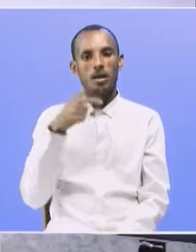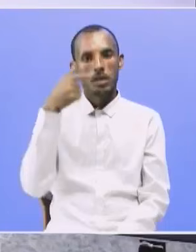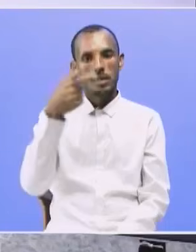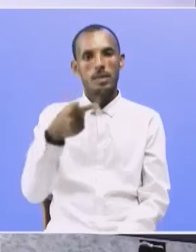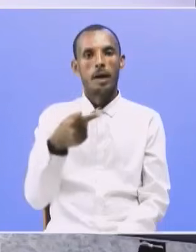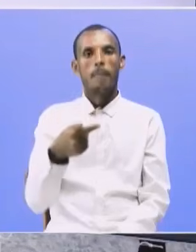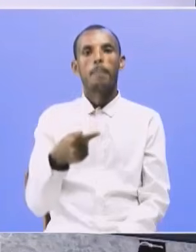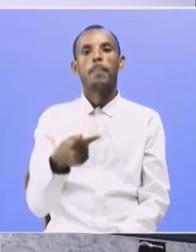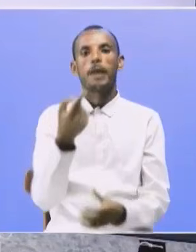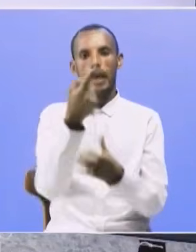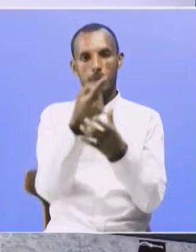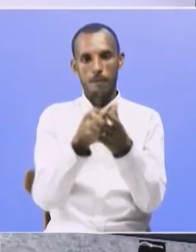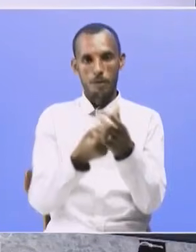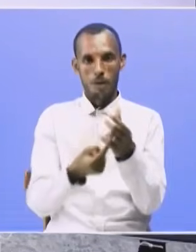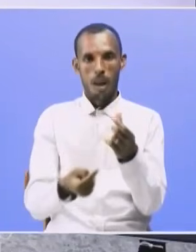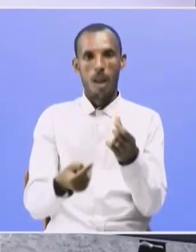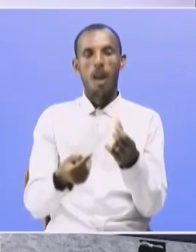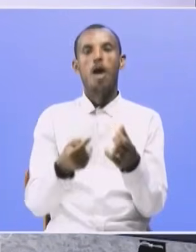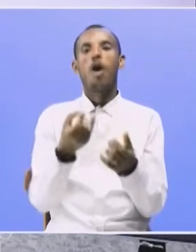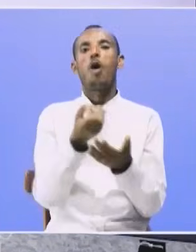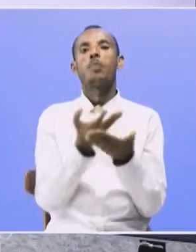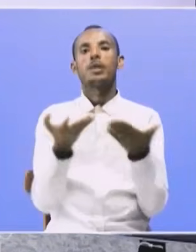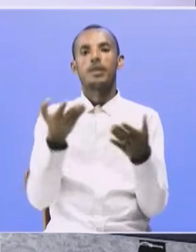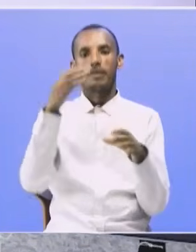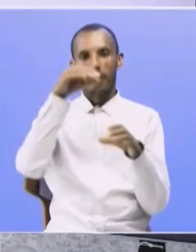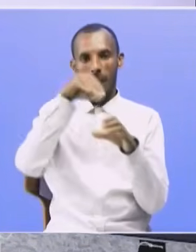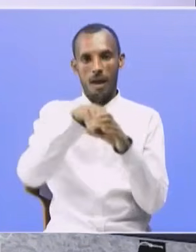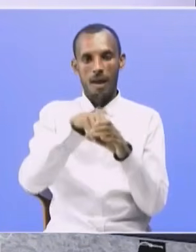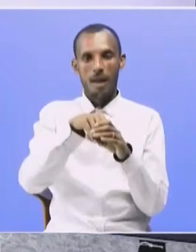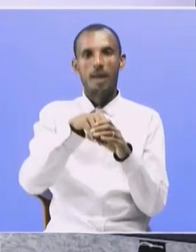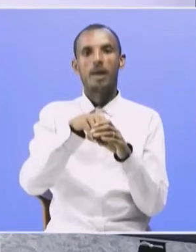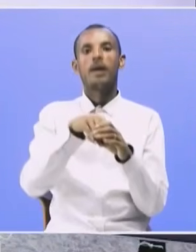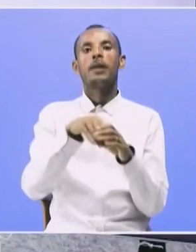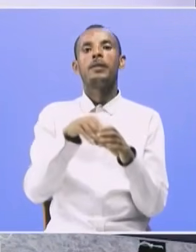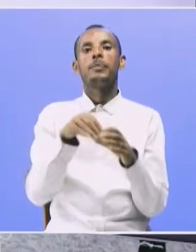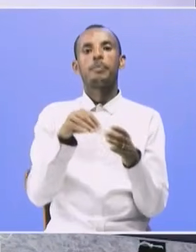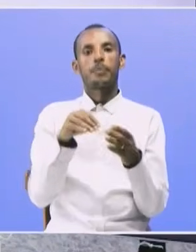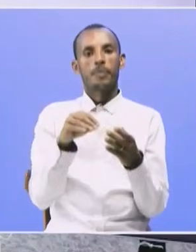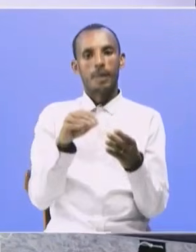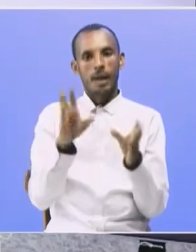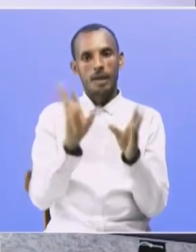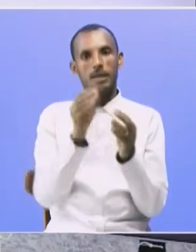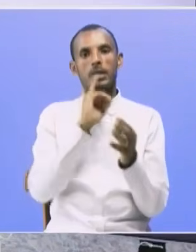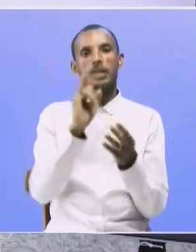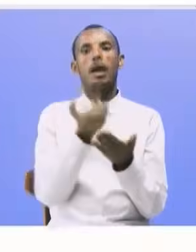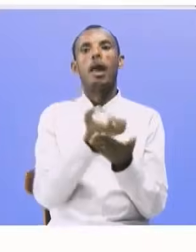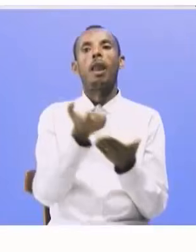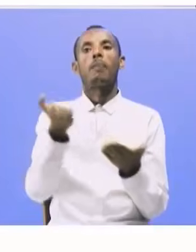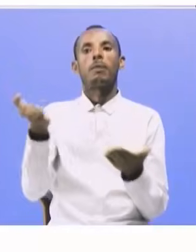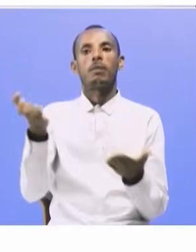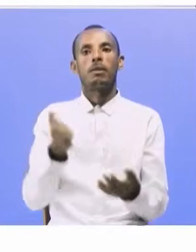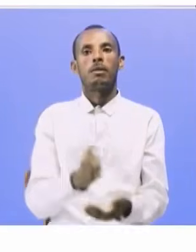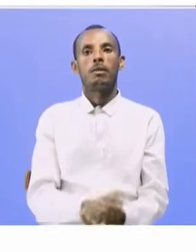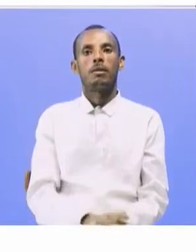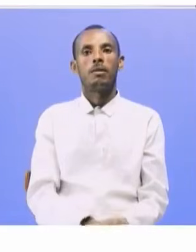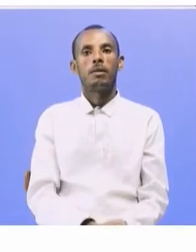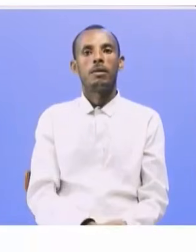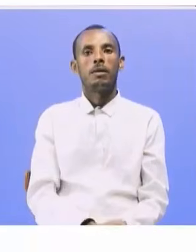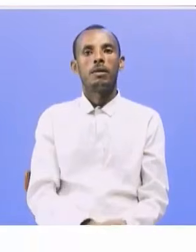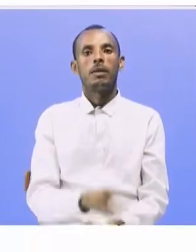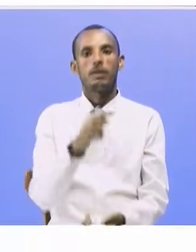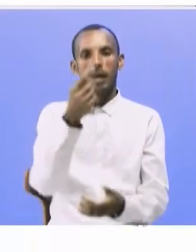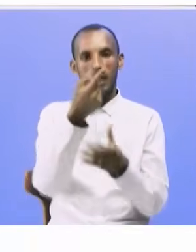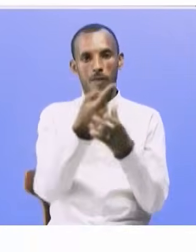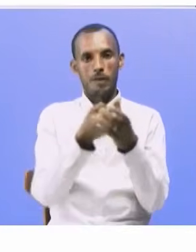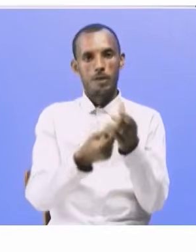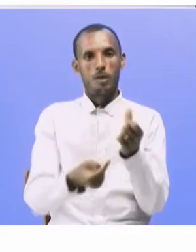the individual objects in a set are called members or elements of the set. The individual objects